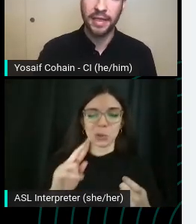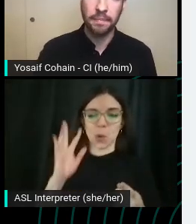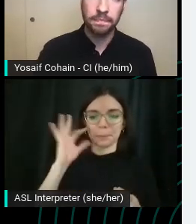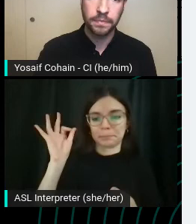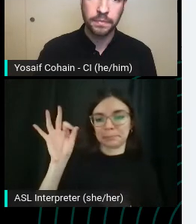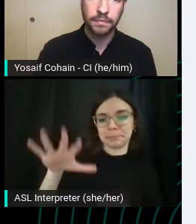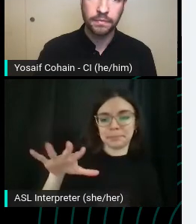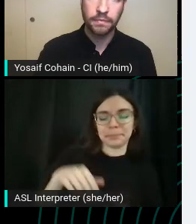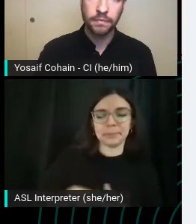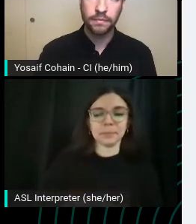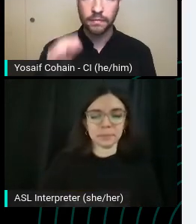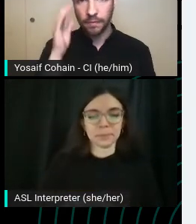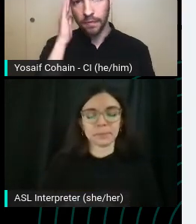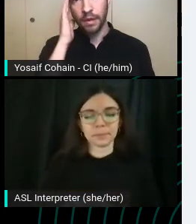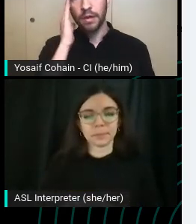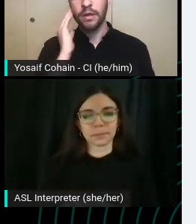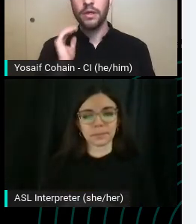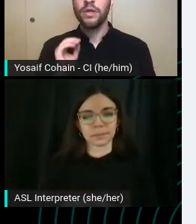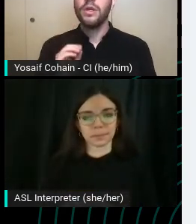would like them.